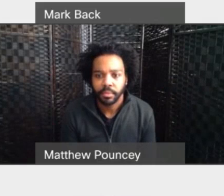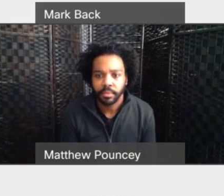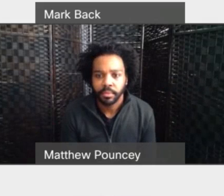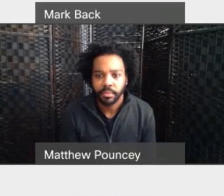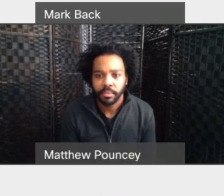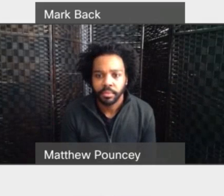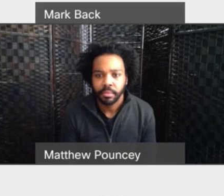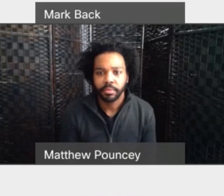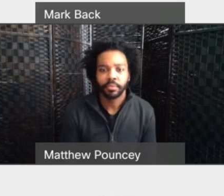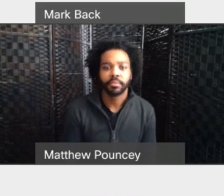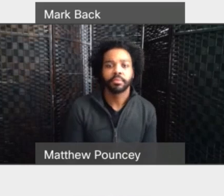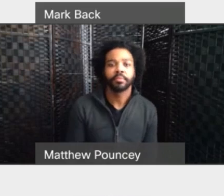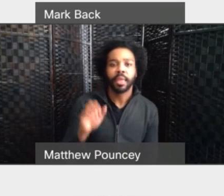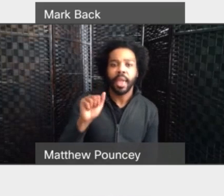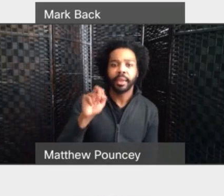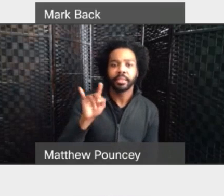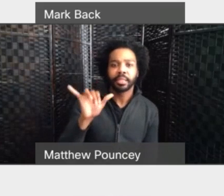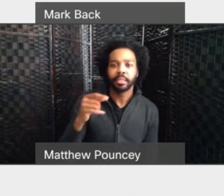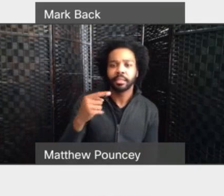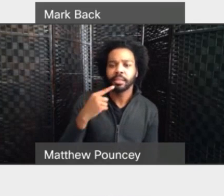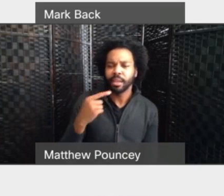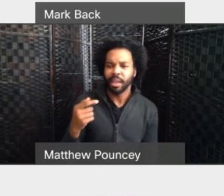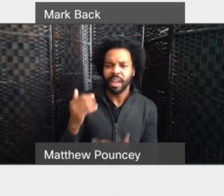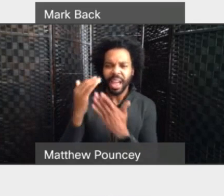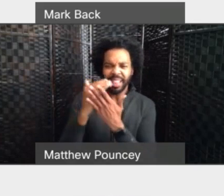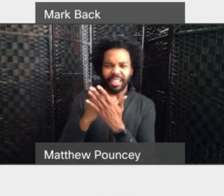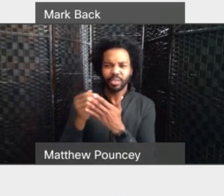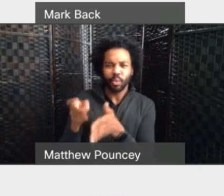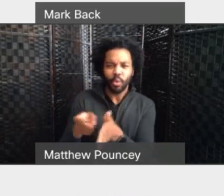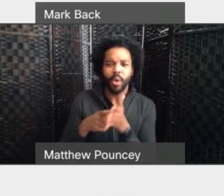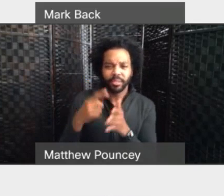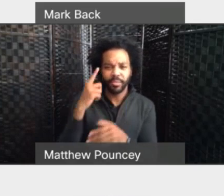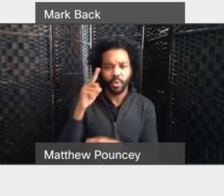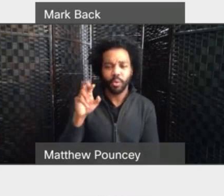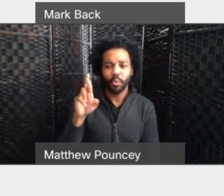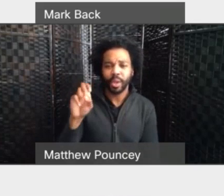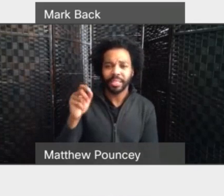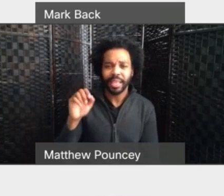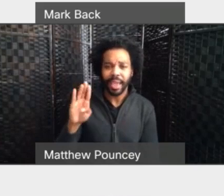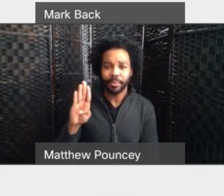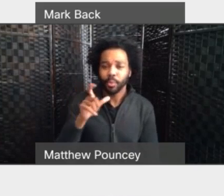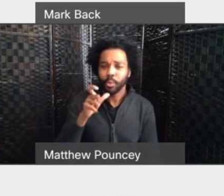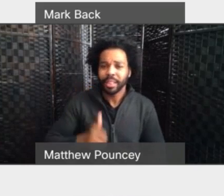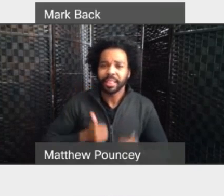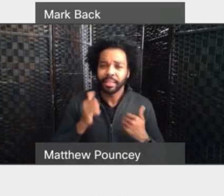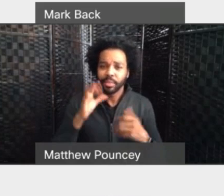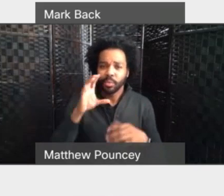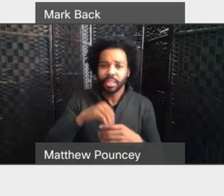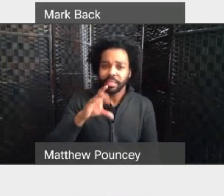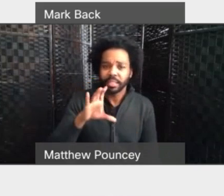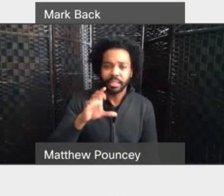So I'm seeing here a list was requested for ResHab only for those living in DC and not Maryland.